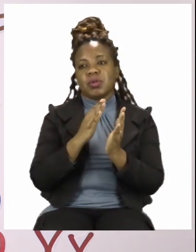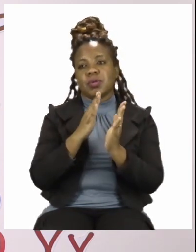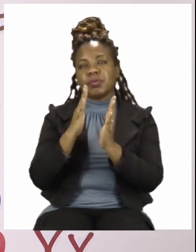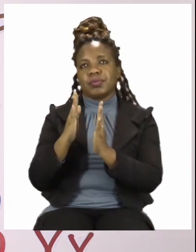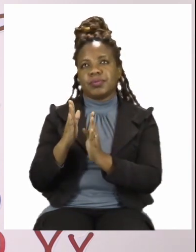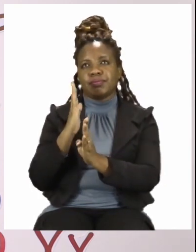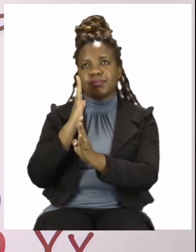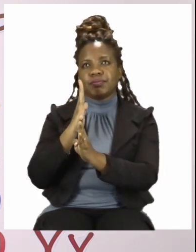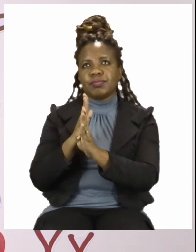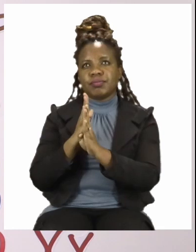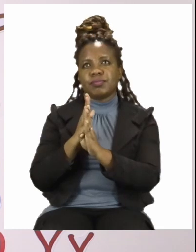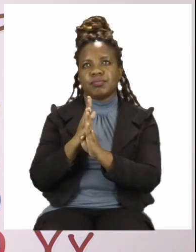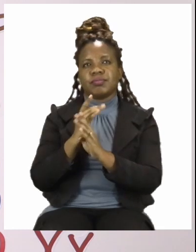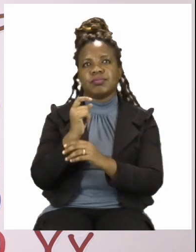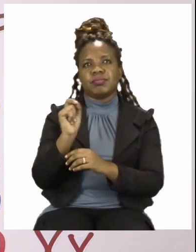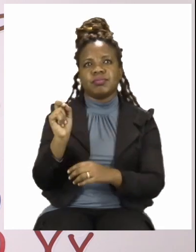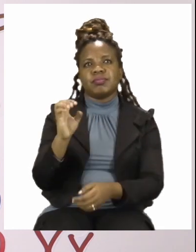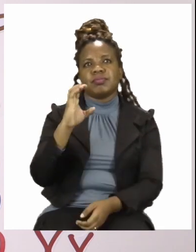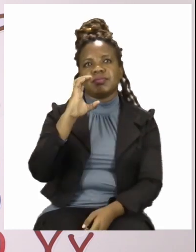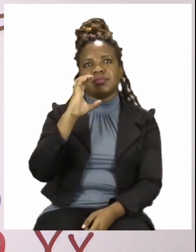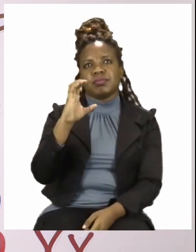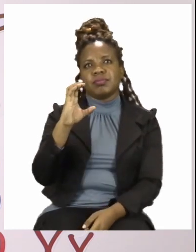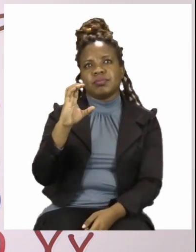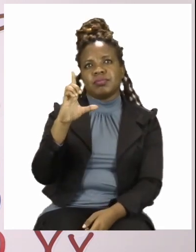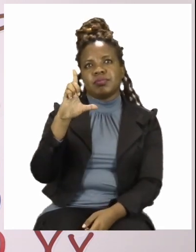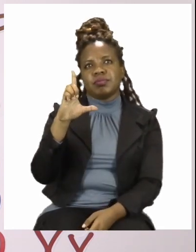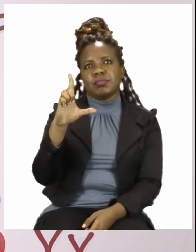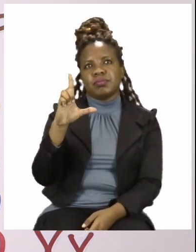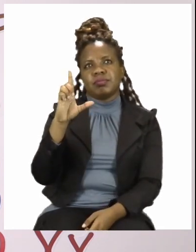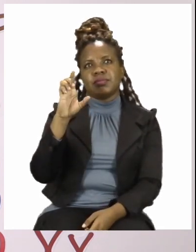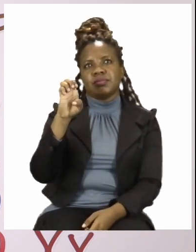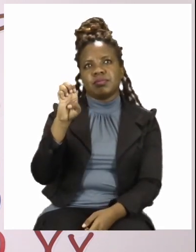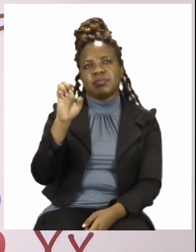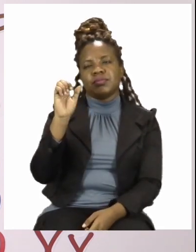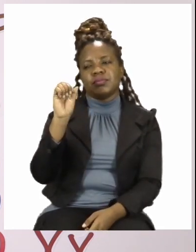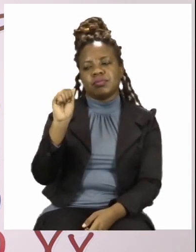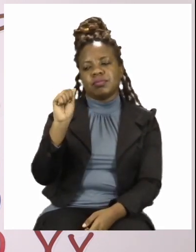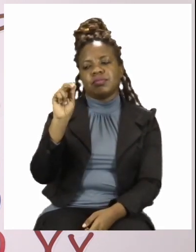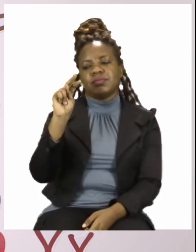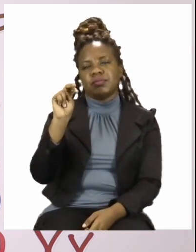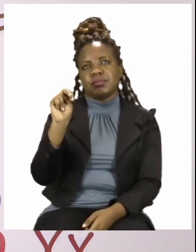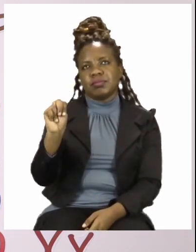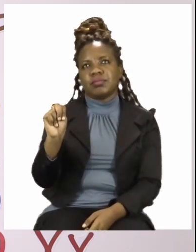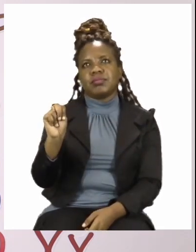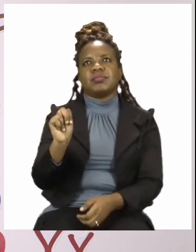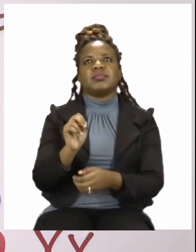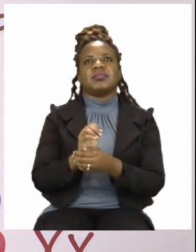say K. There we go. Then E.